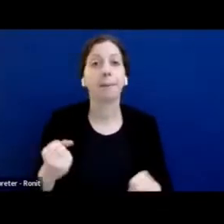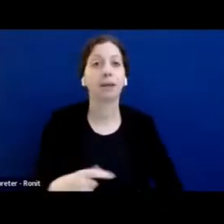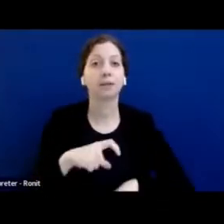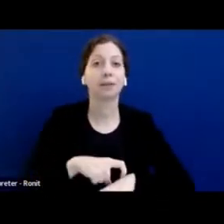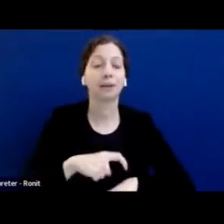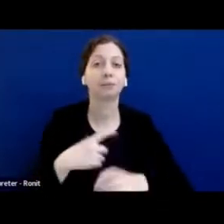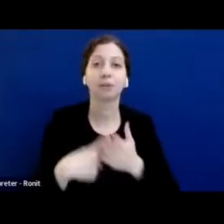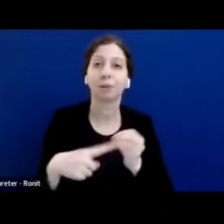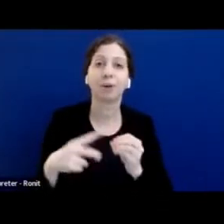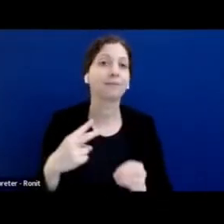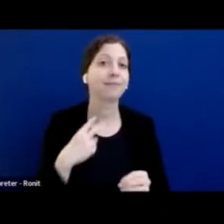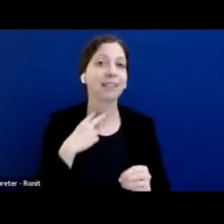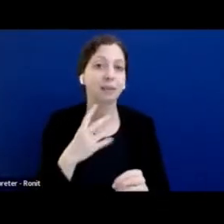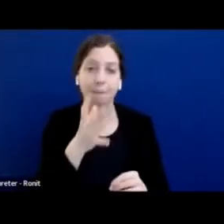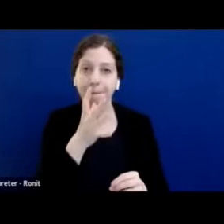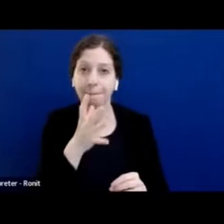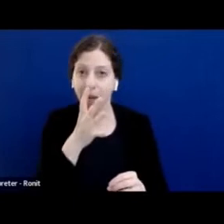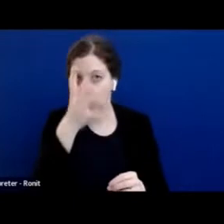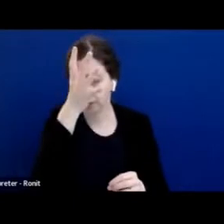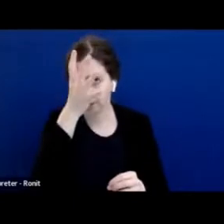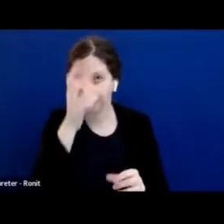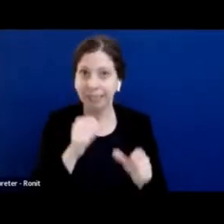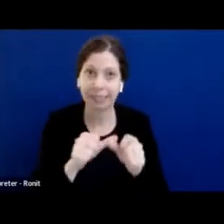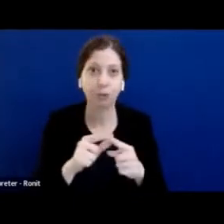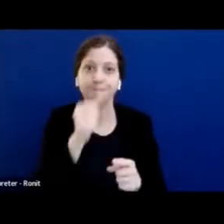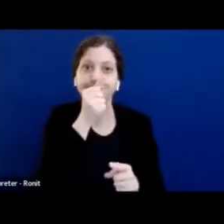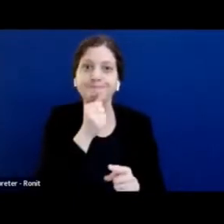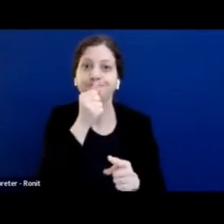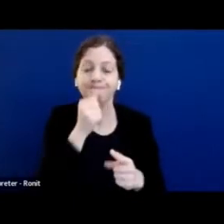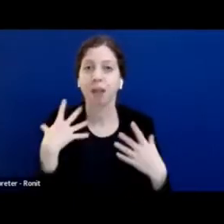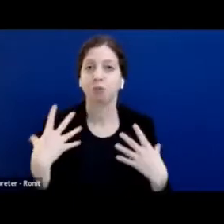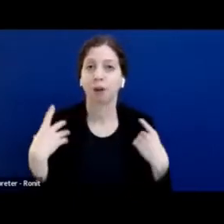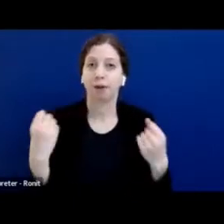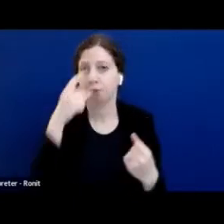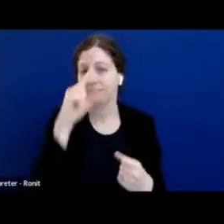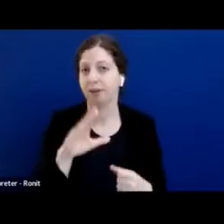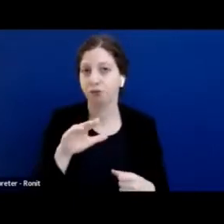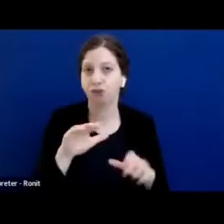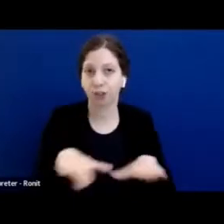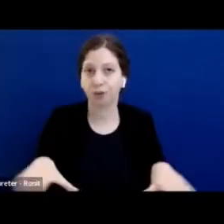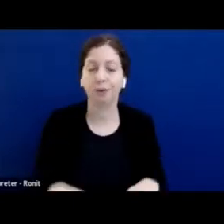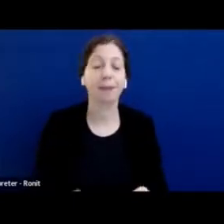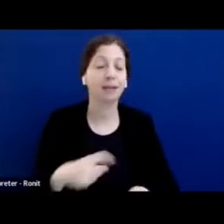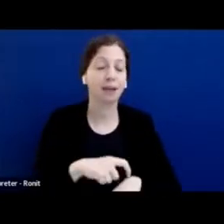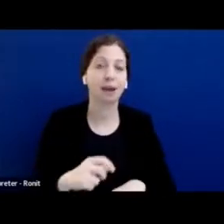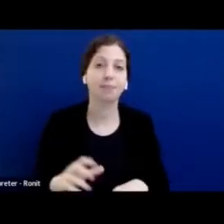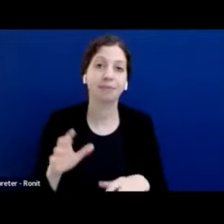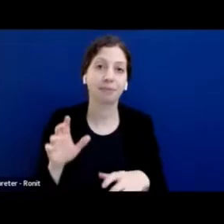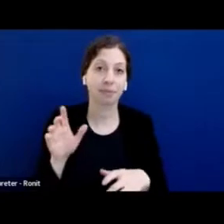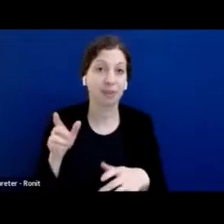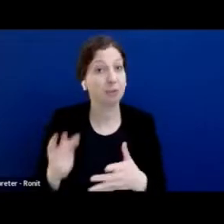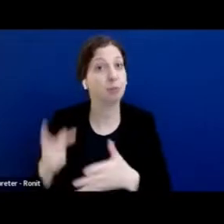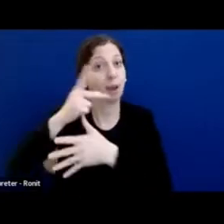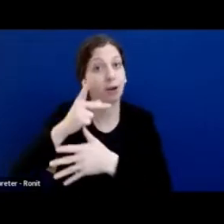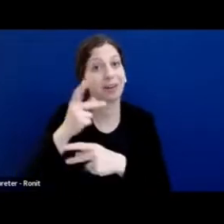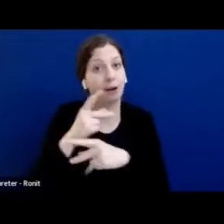talk about the victim parent is a key to resilience and recovery for their children, often their primary caregiver. So with some